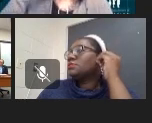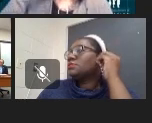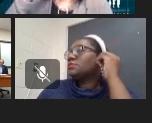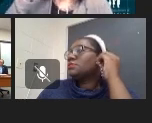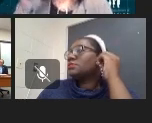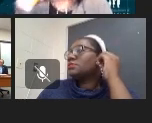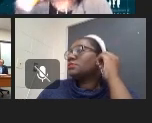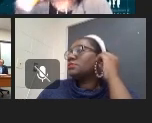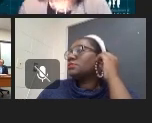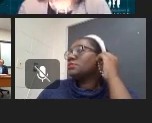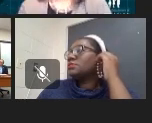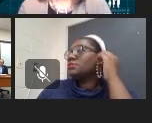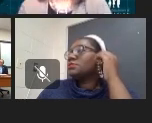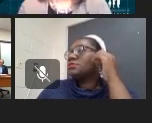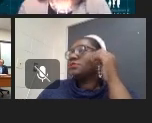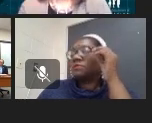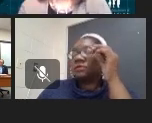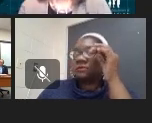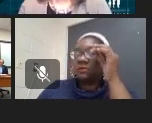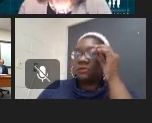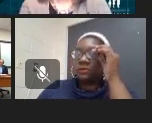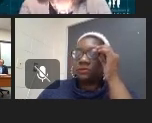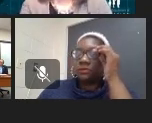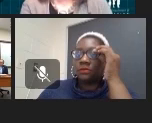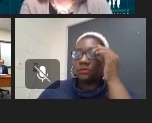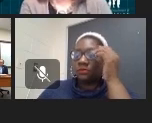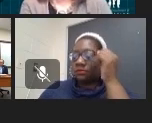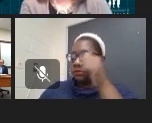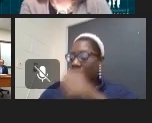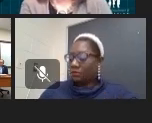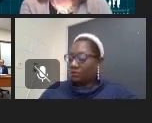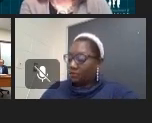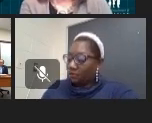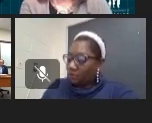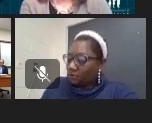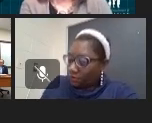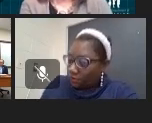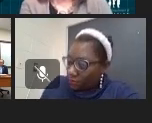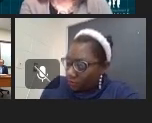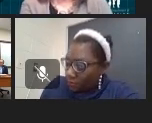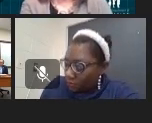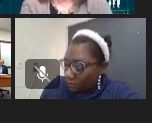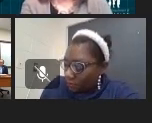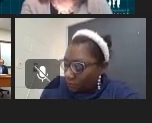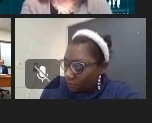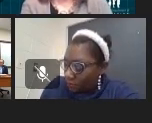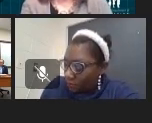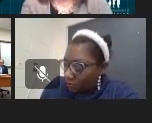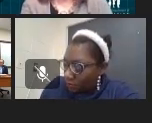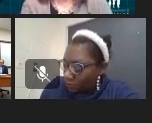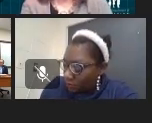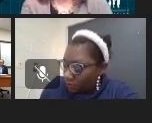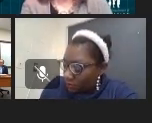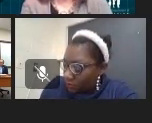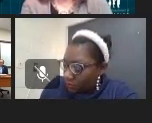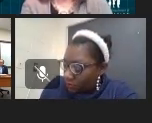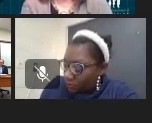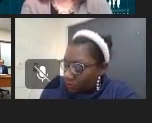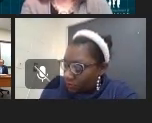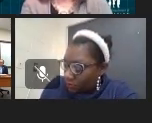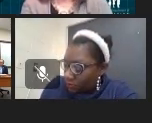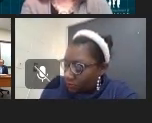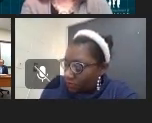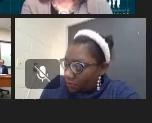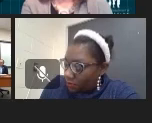school to have both a curriculum policy and a writing policy. Instead, the curriculum policy